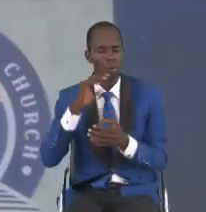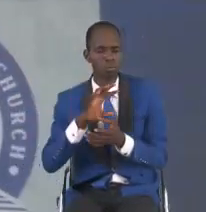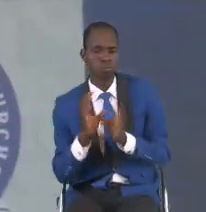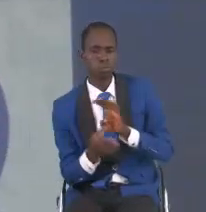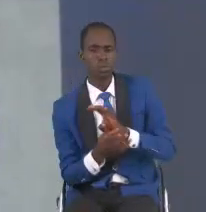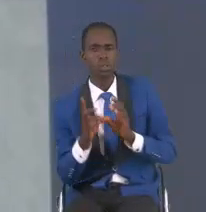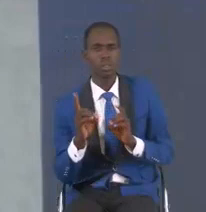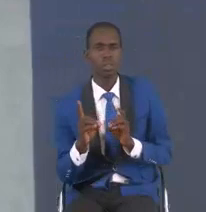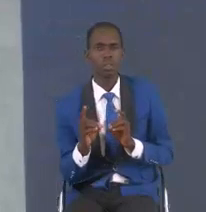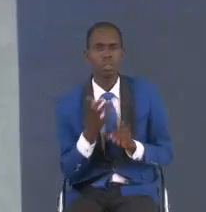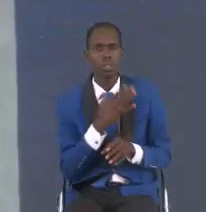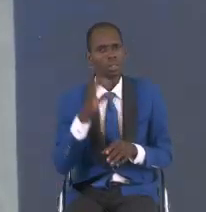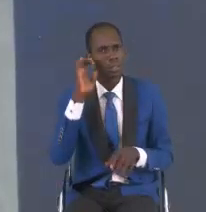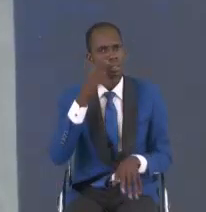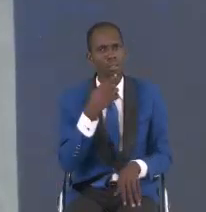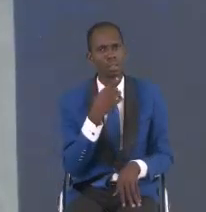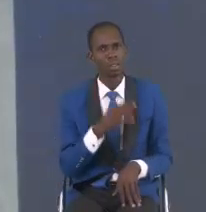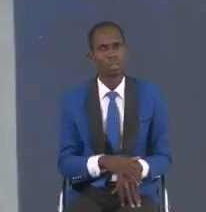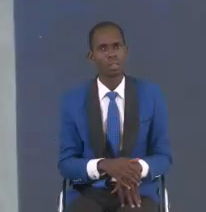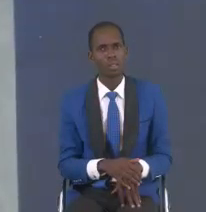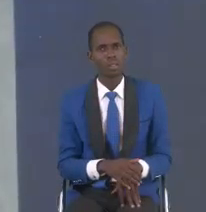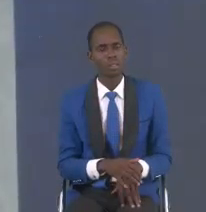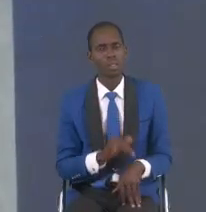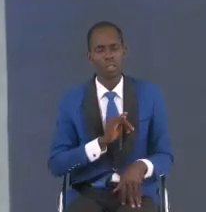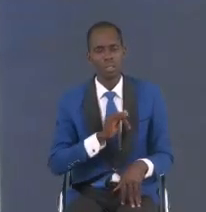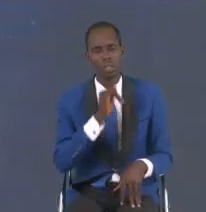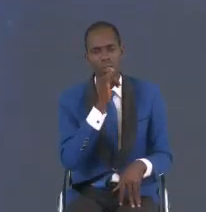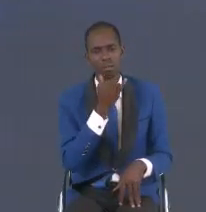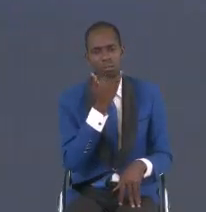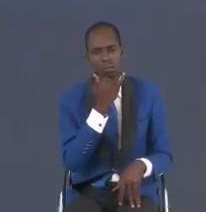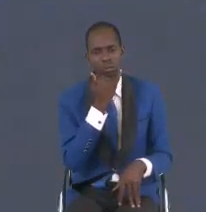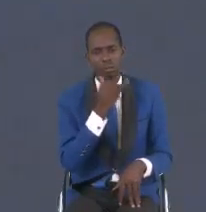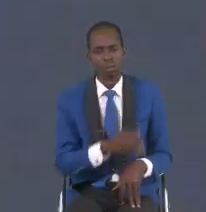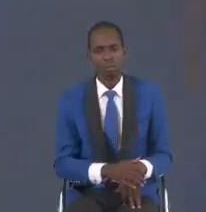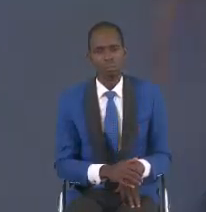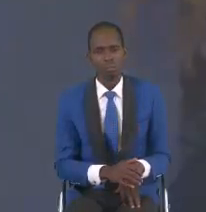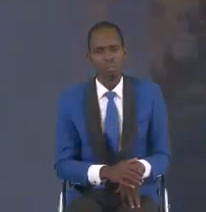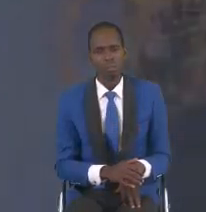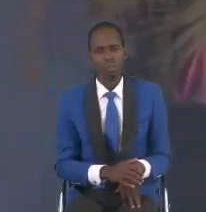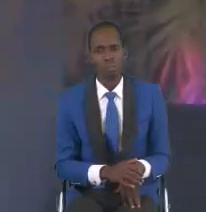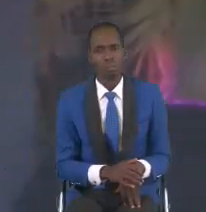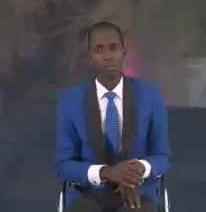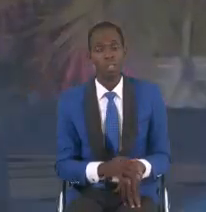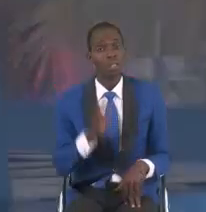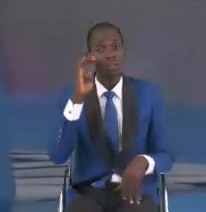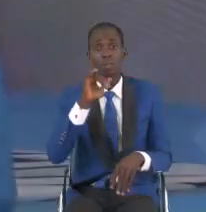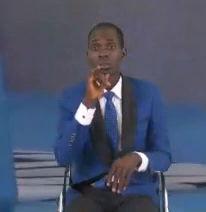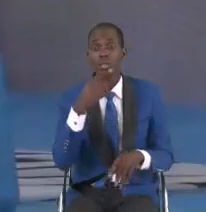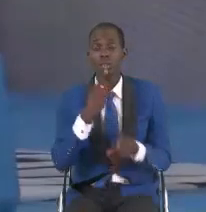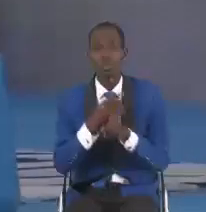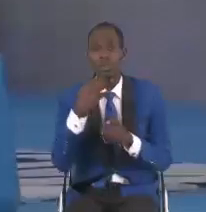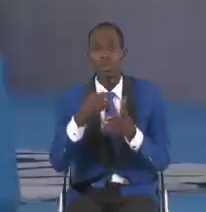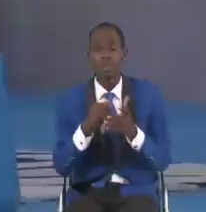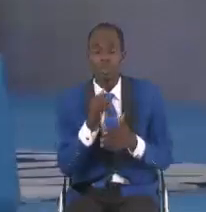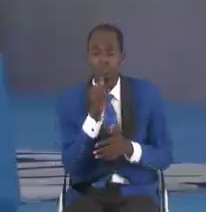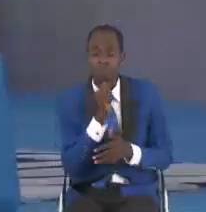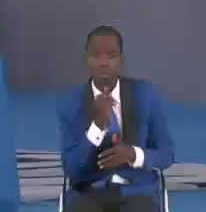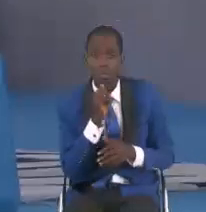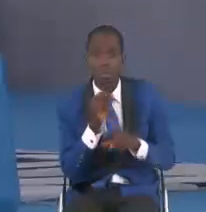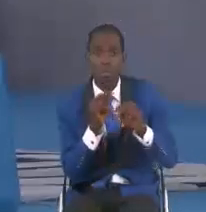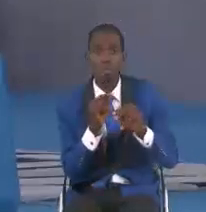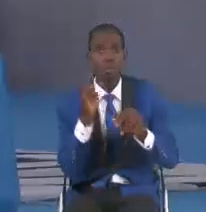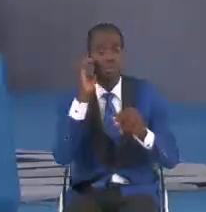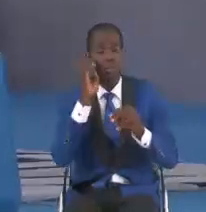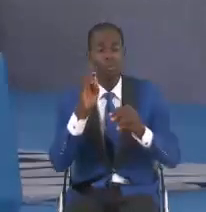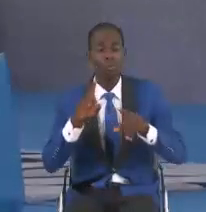said, I am wrong. And he didn't just say that privately. He went over the